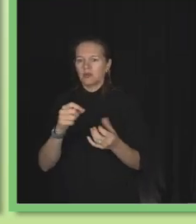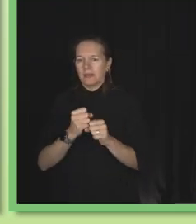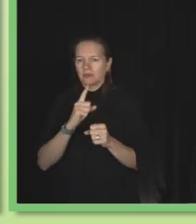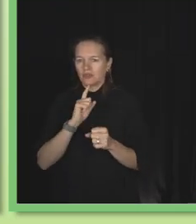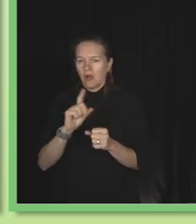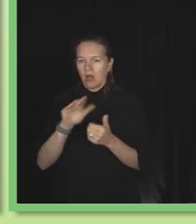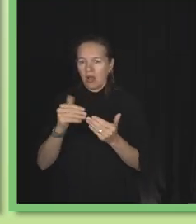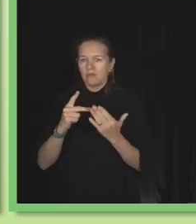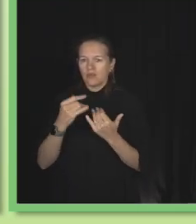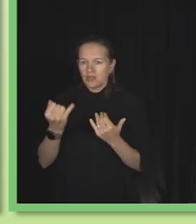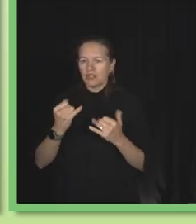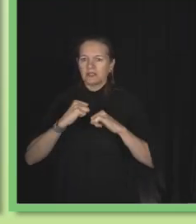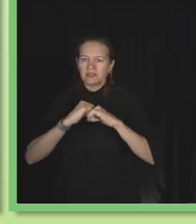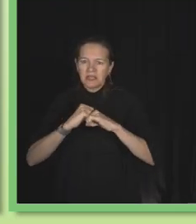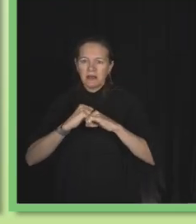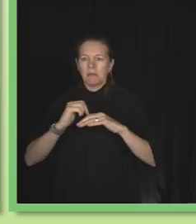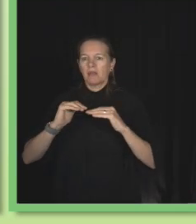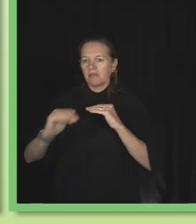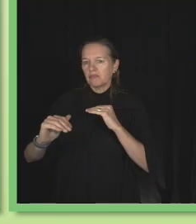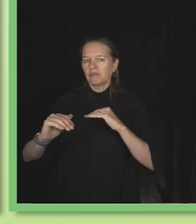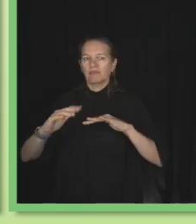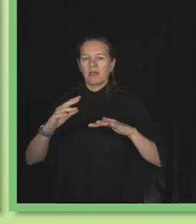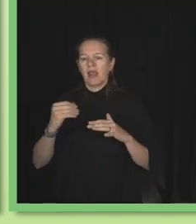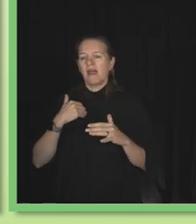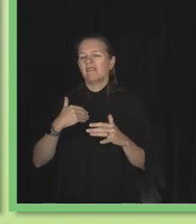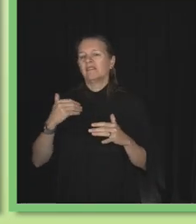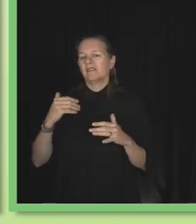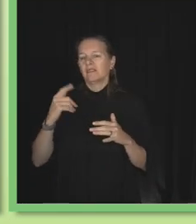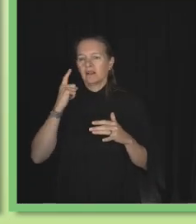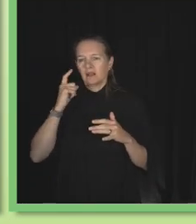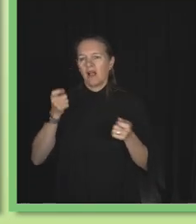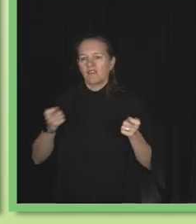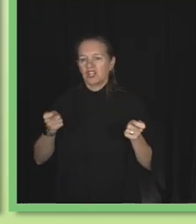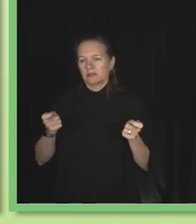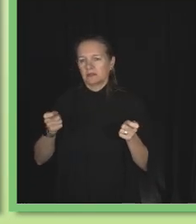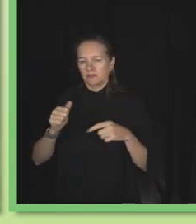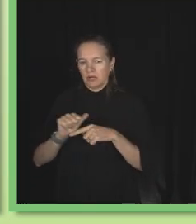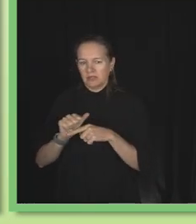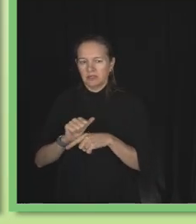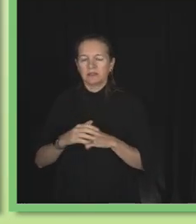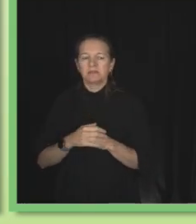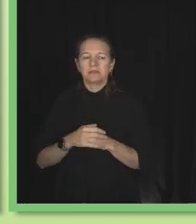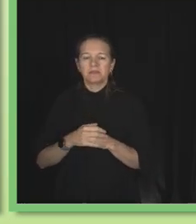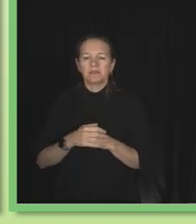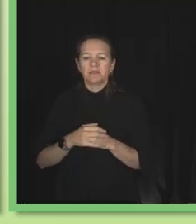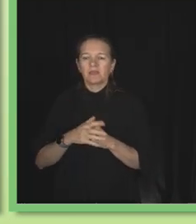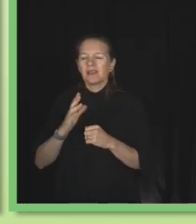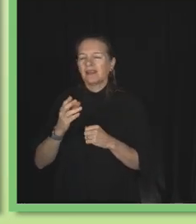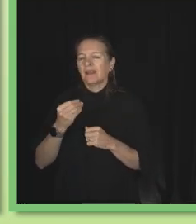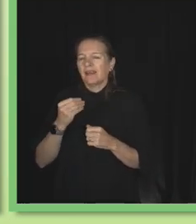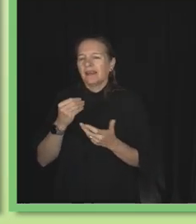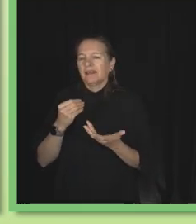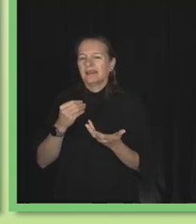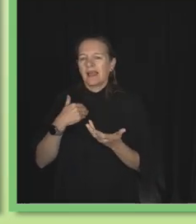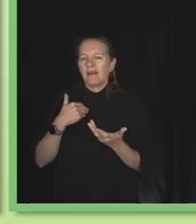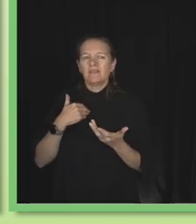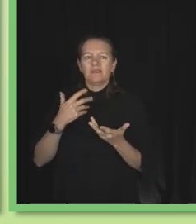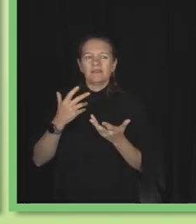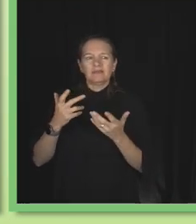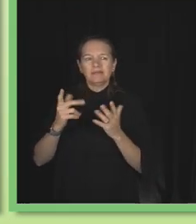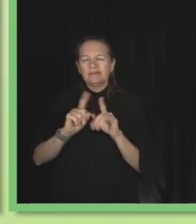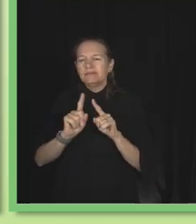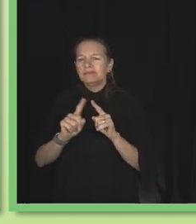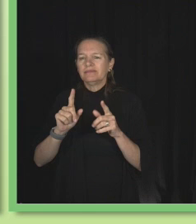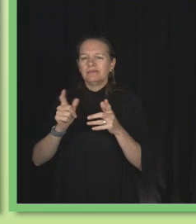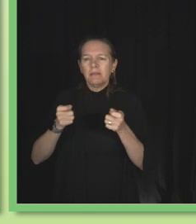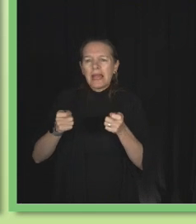are sustainable, well-documented, and have sound governance practices. Other areas of cybersecurity, like vulnerability management and security assessments, are